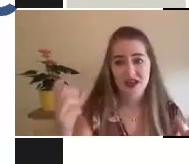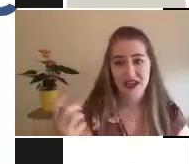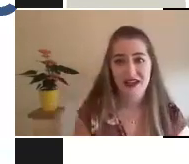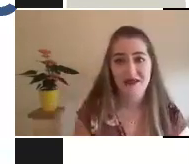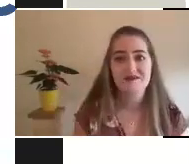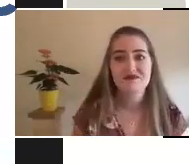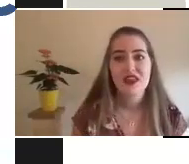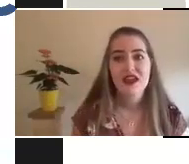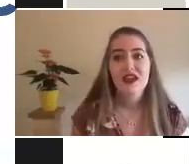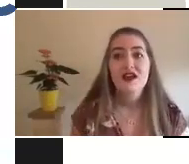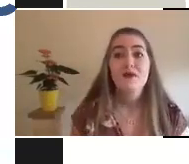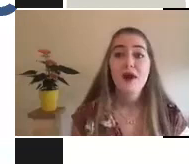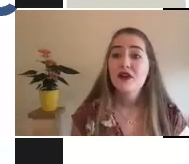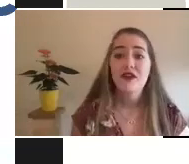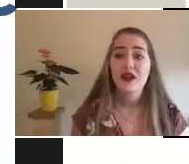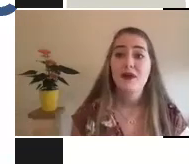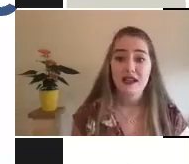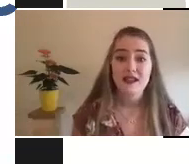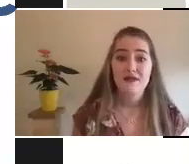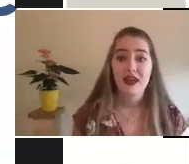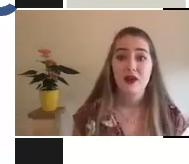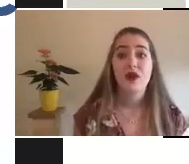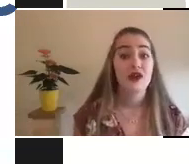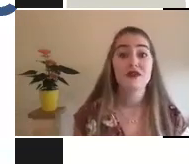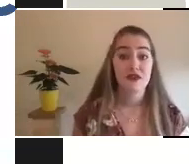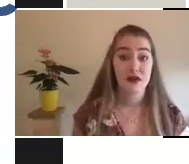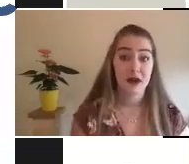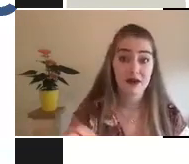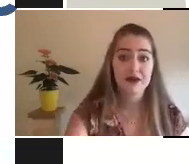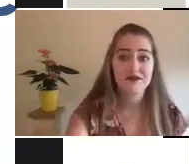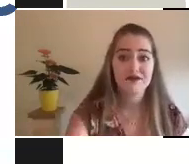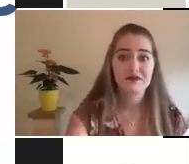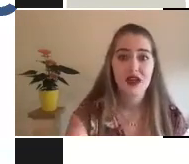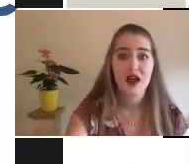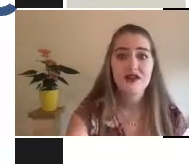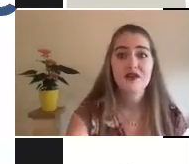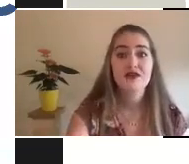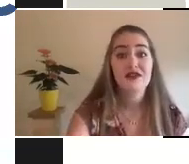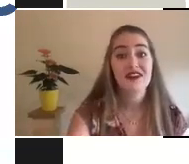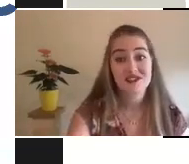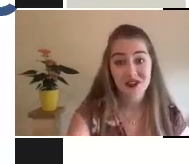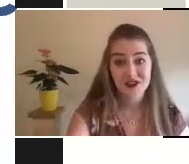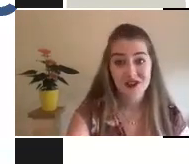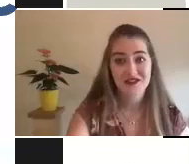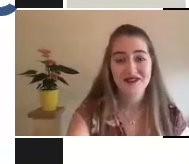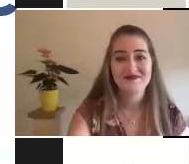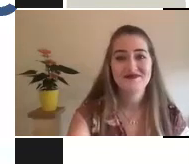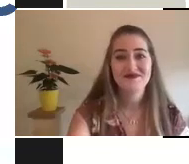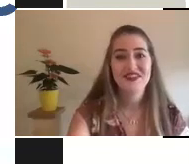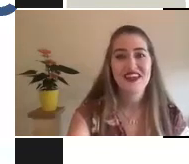it's shaking. Prop your phone up against something or use a phone mount. Also, don't forget to charge your